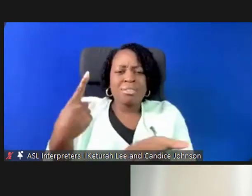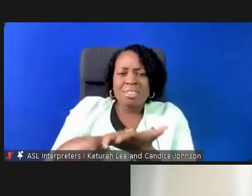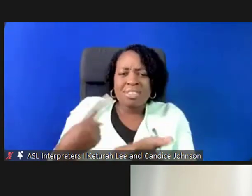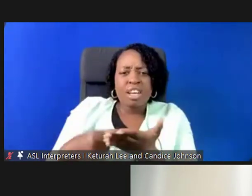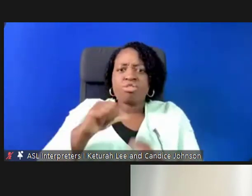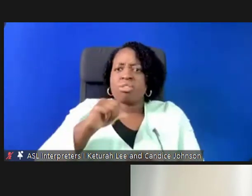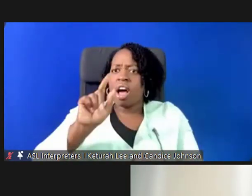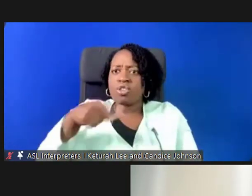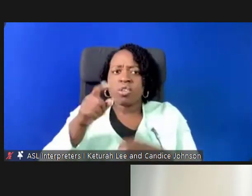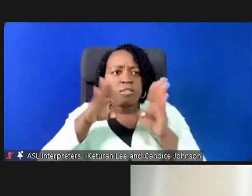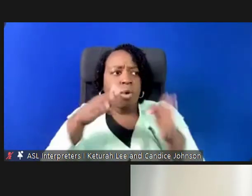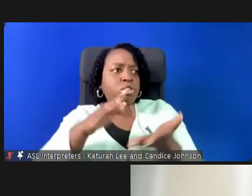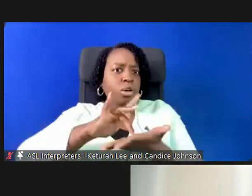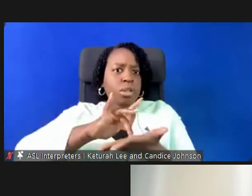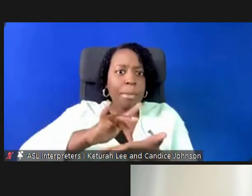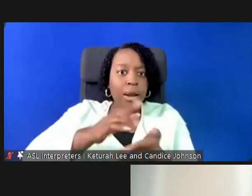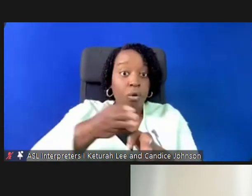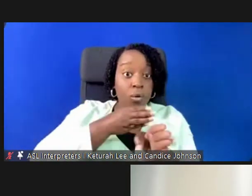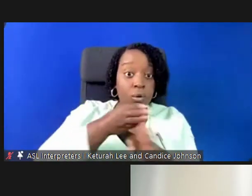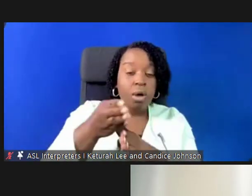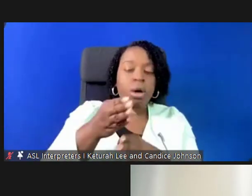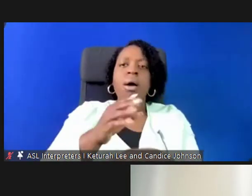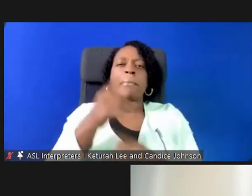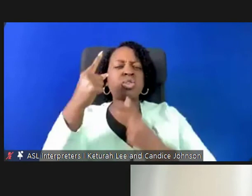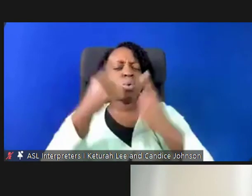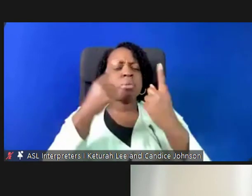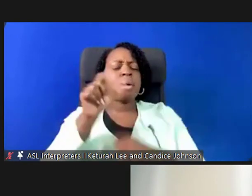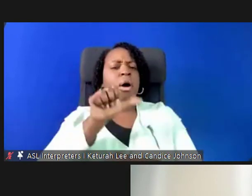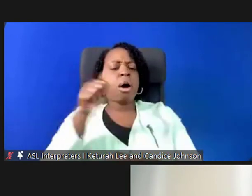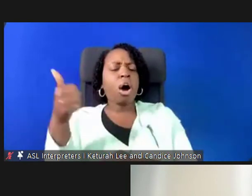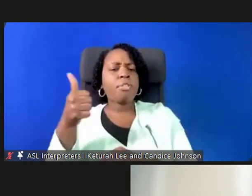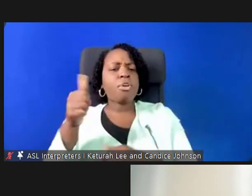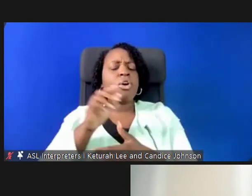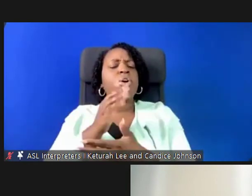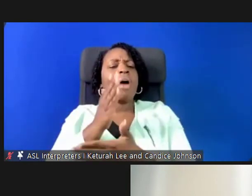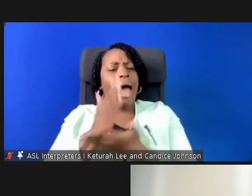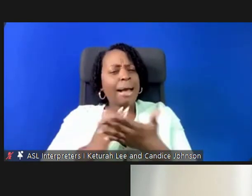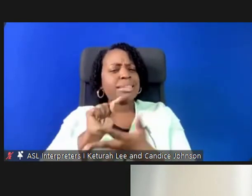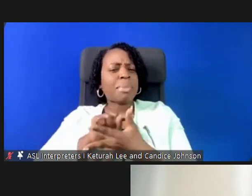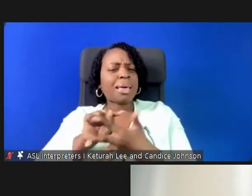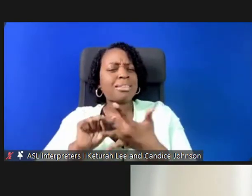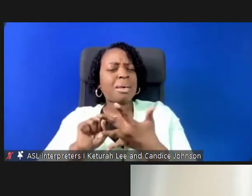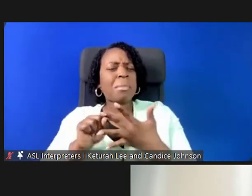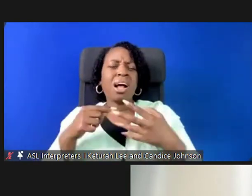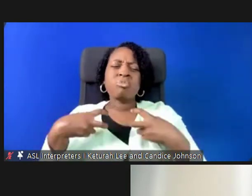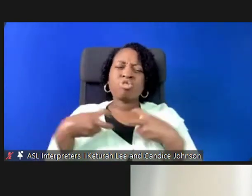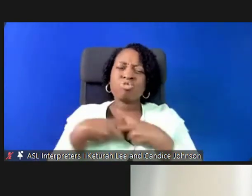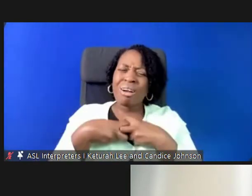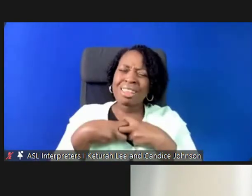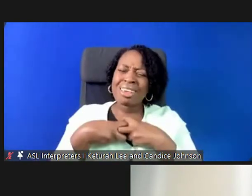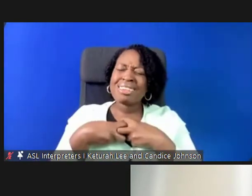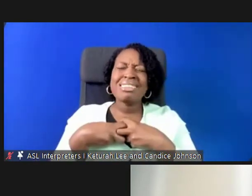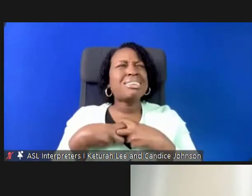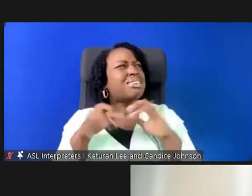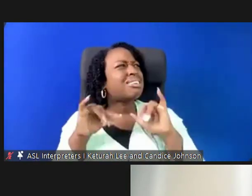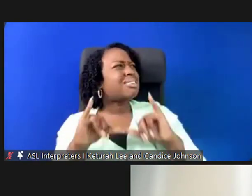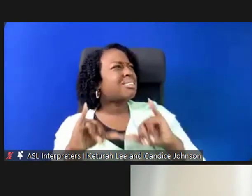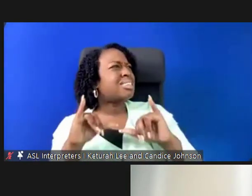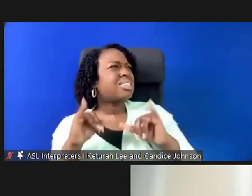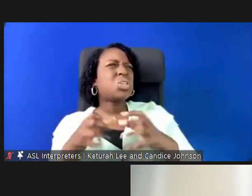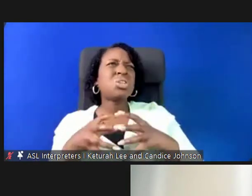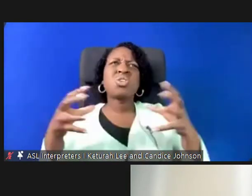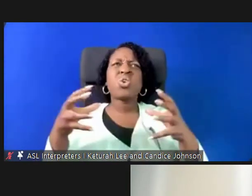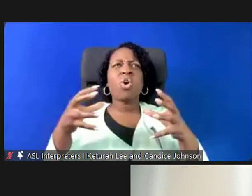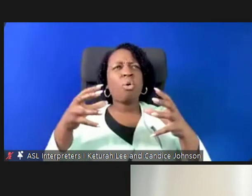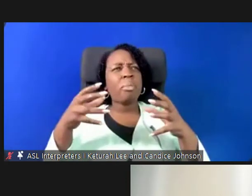medical and to think about other aspects. But I'm struggling a little bit also with, there's so much focus on